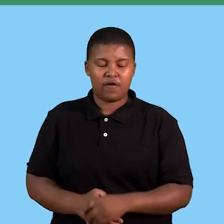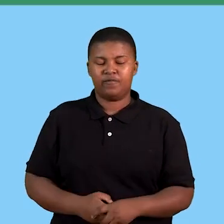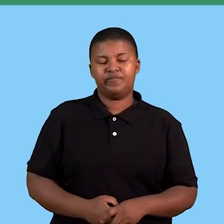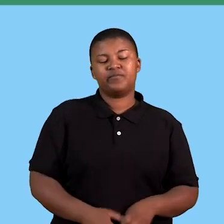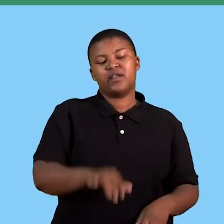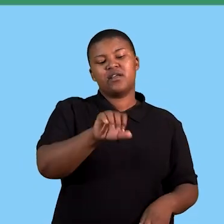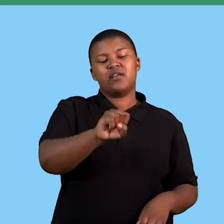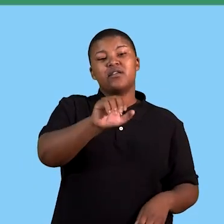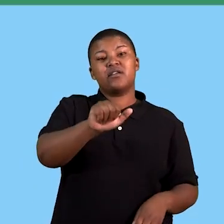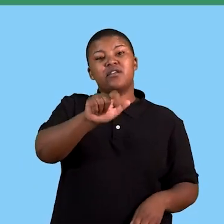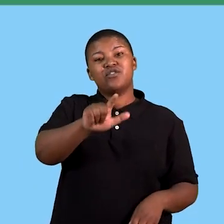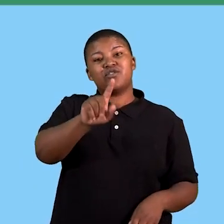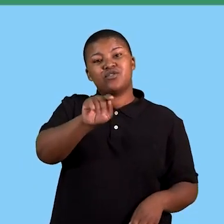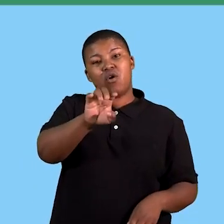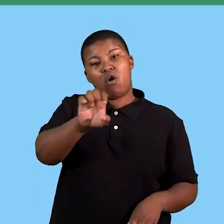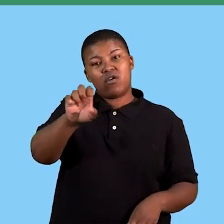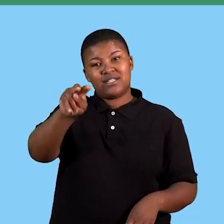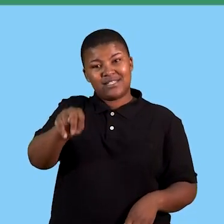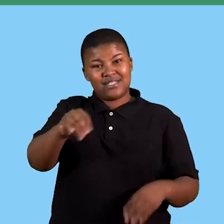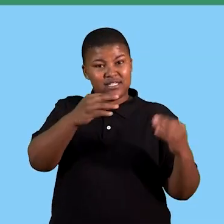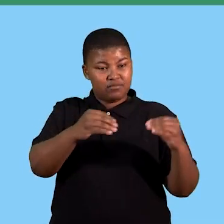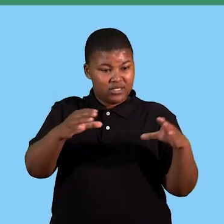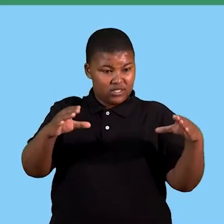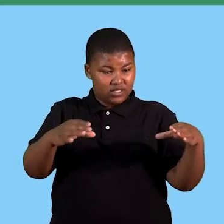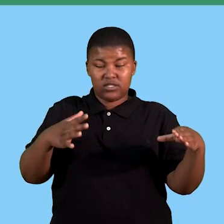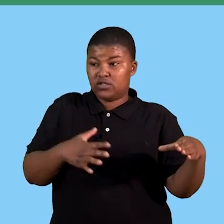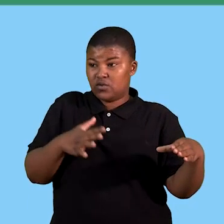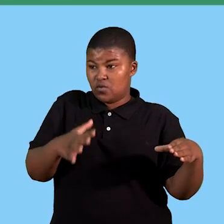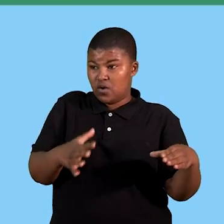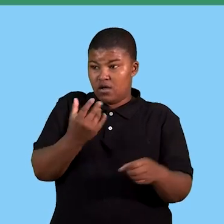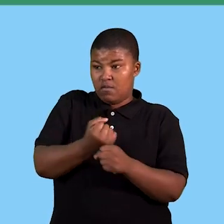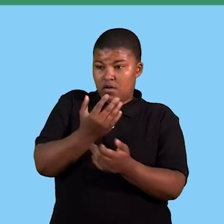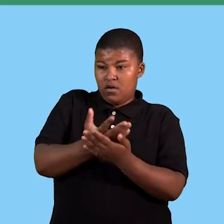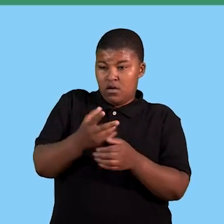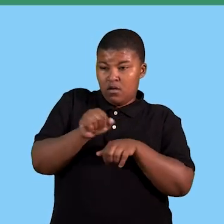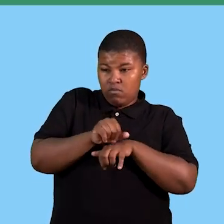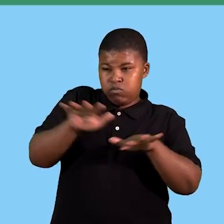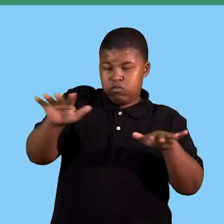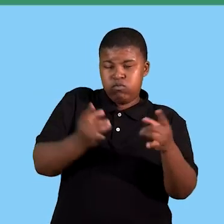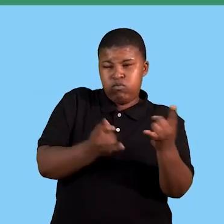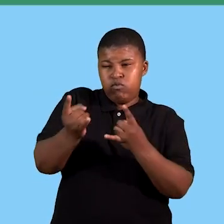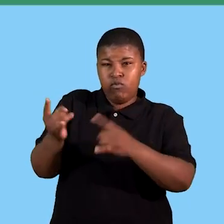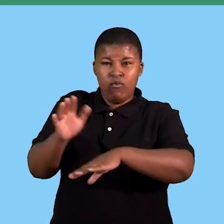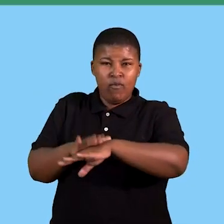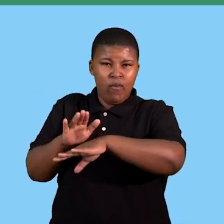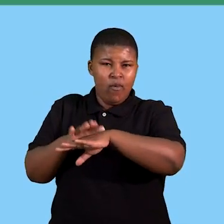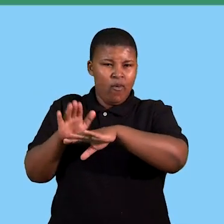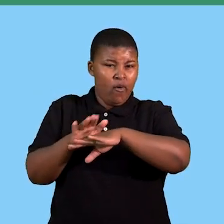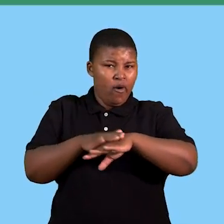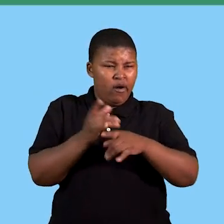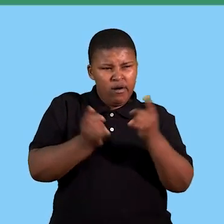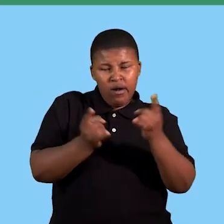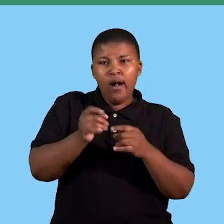Saltine Enterprises wants to dominate the market. So it is clear that this is the dream Saltine has for